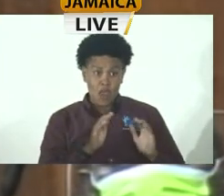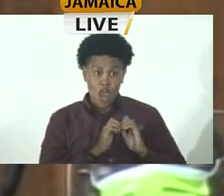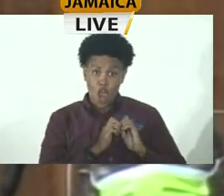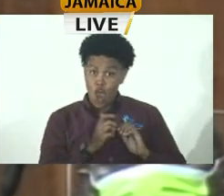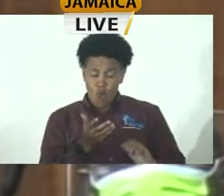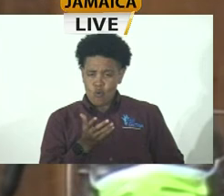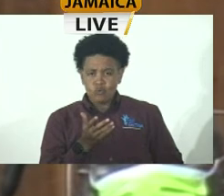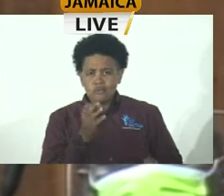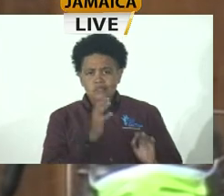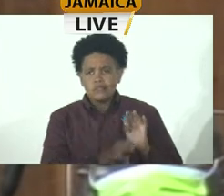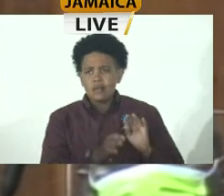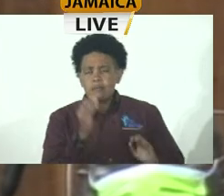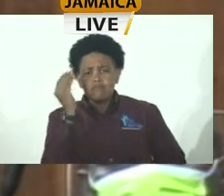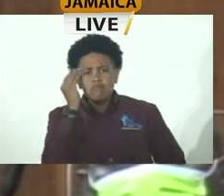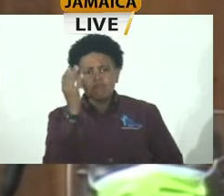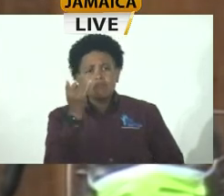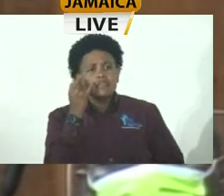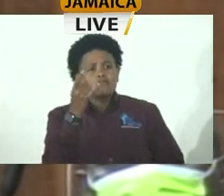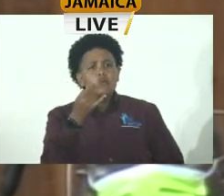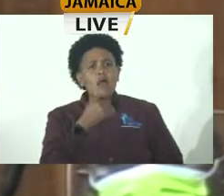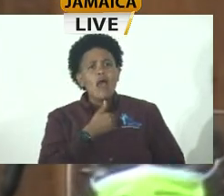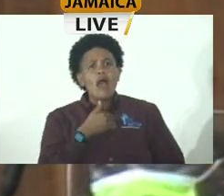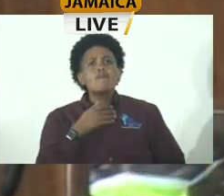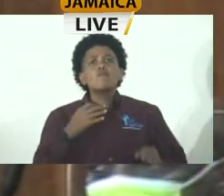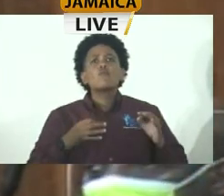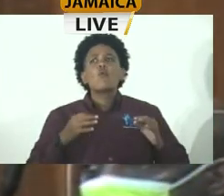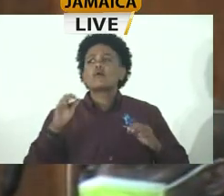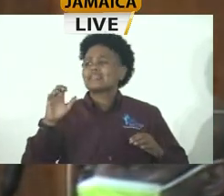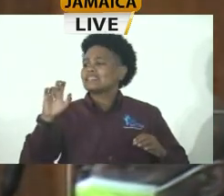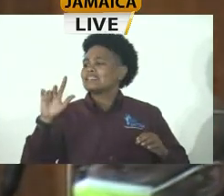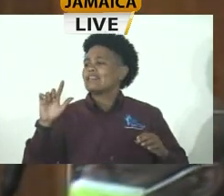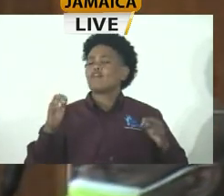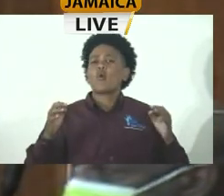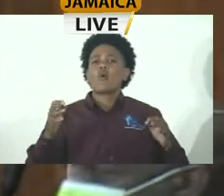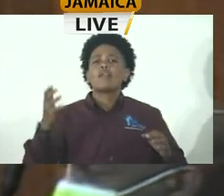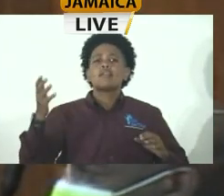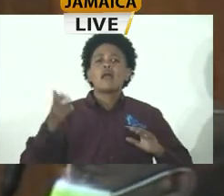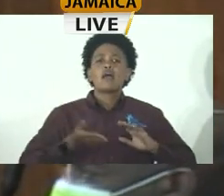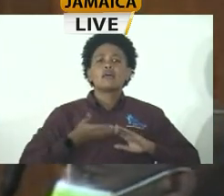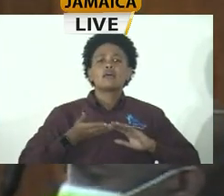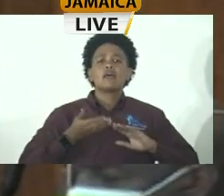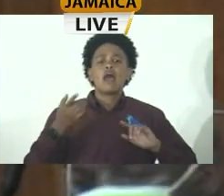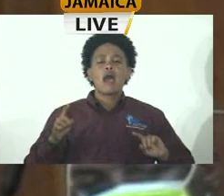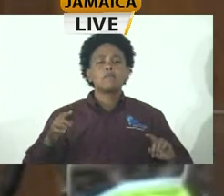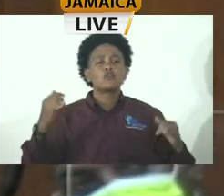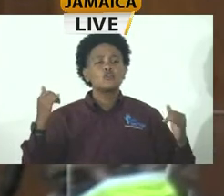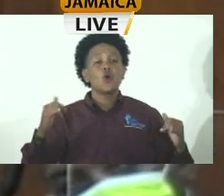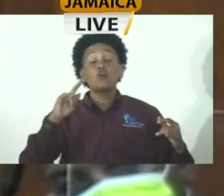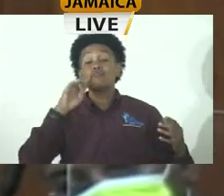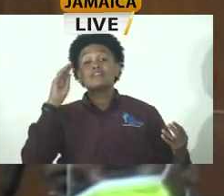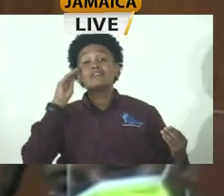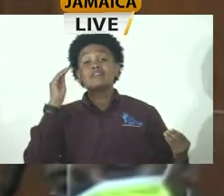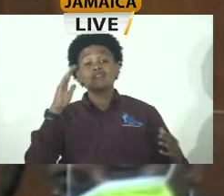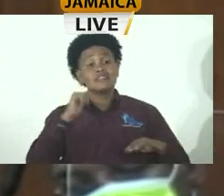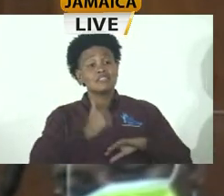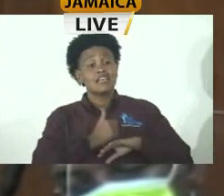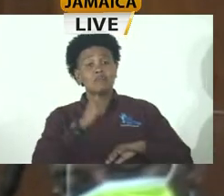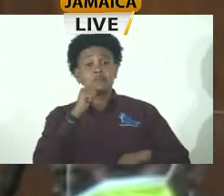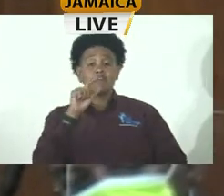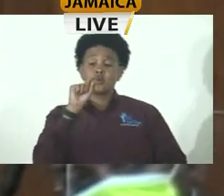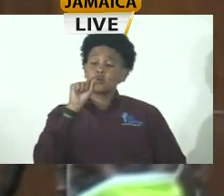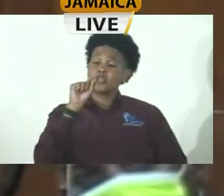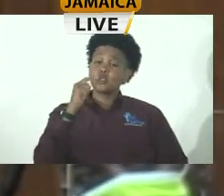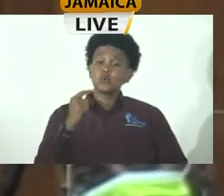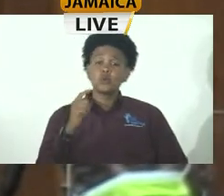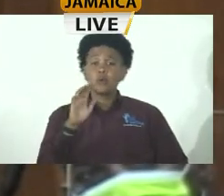is if you have a trial in the civil court no madam speaker it has now been set not for 2021